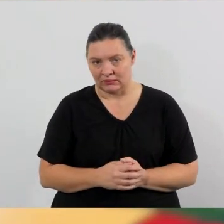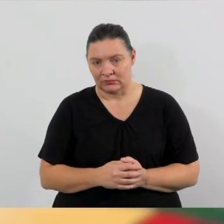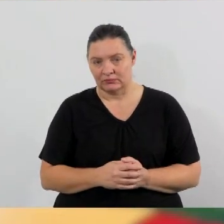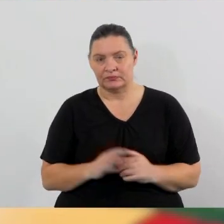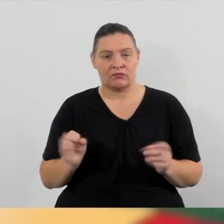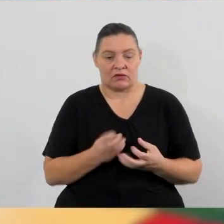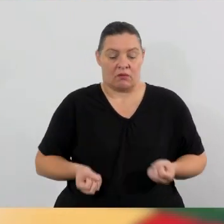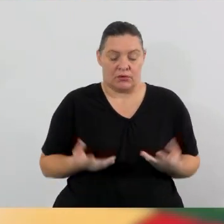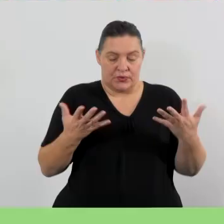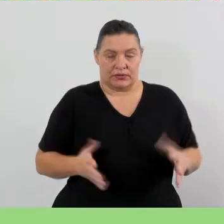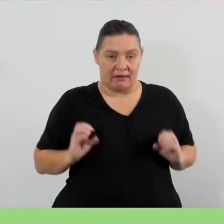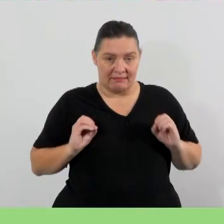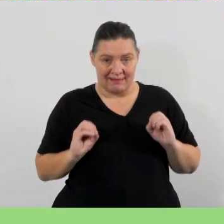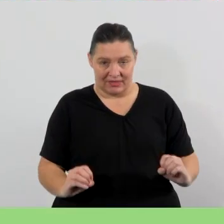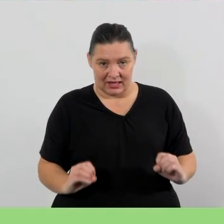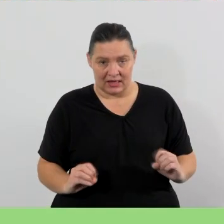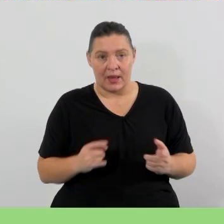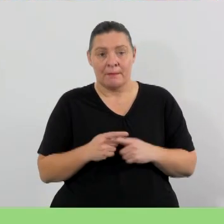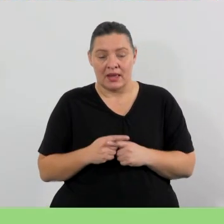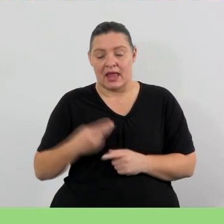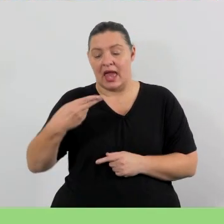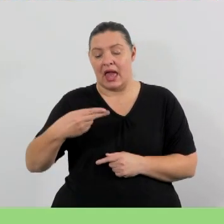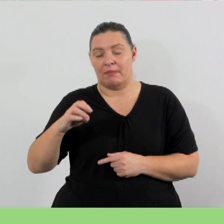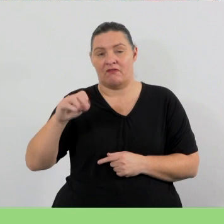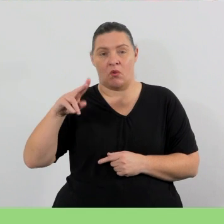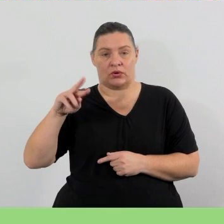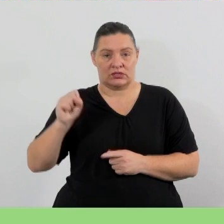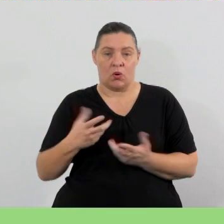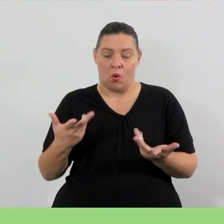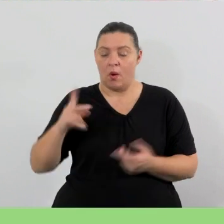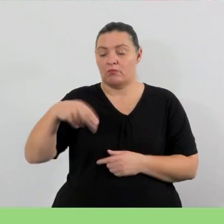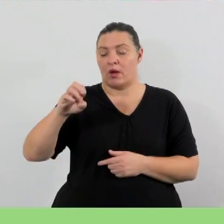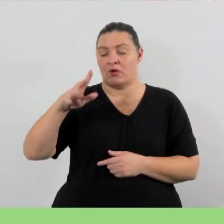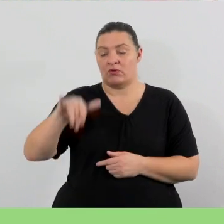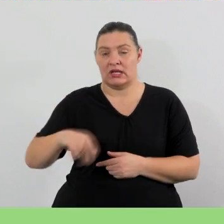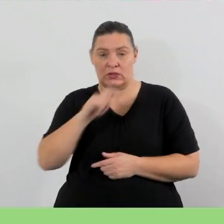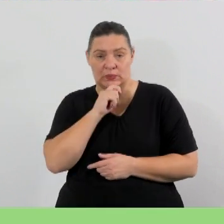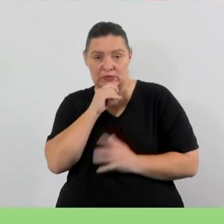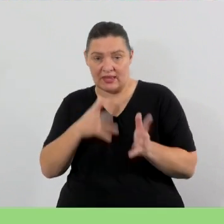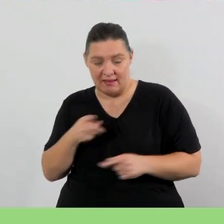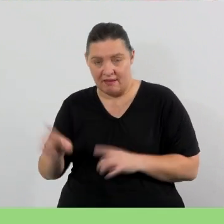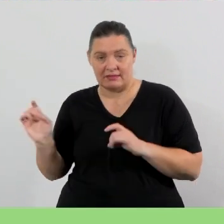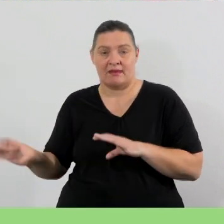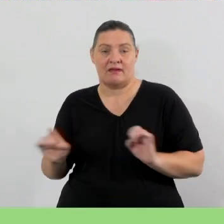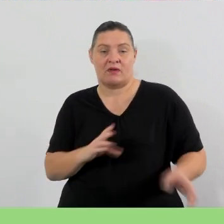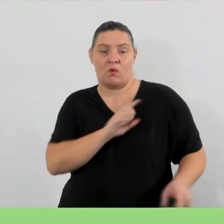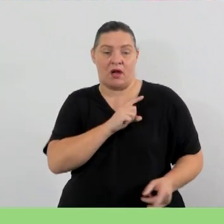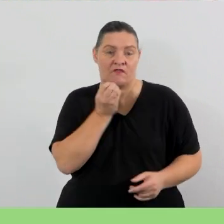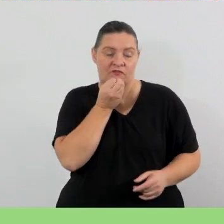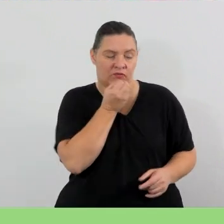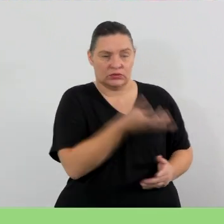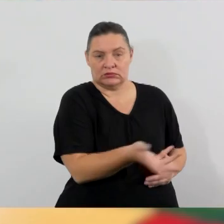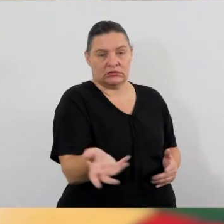we have no producers, that means our herbivores or our primary consumers will also